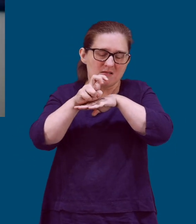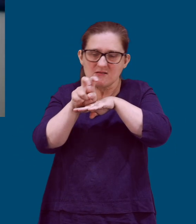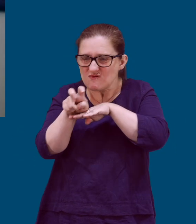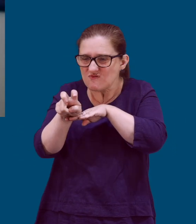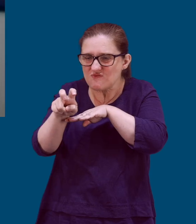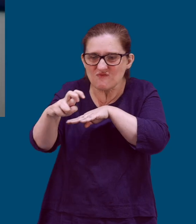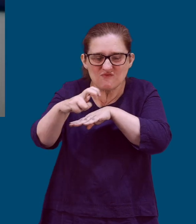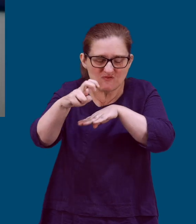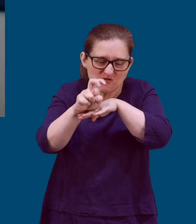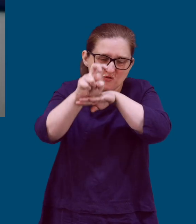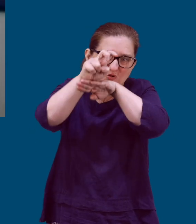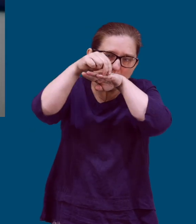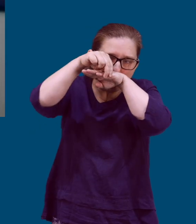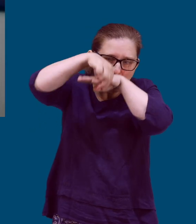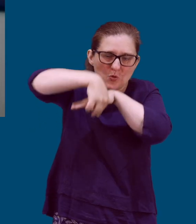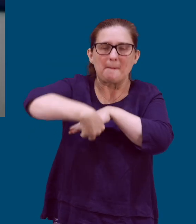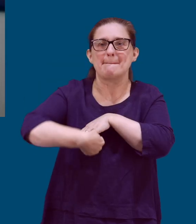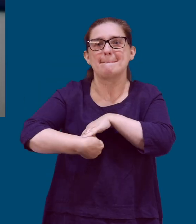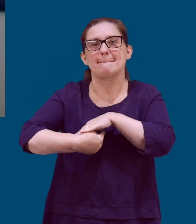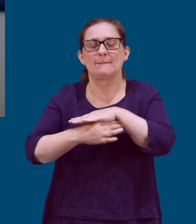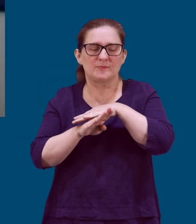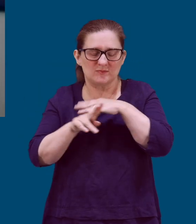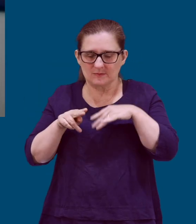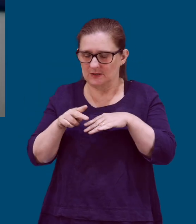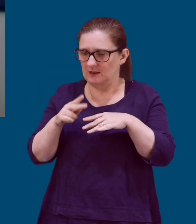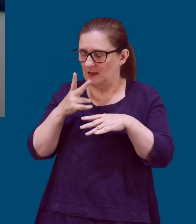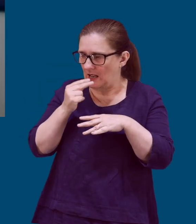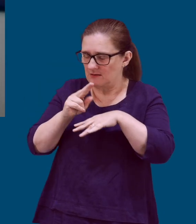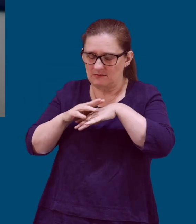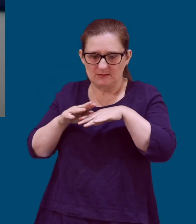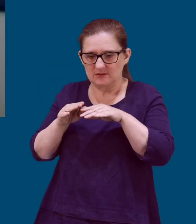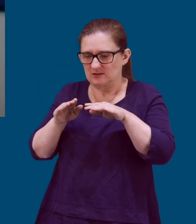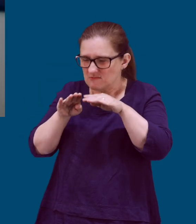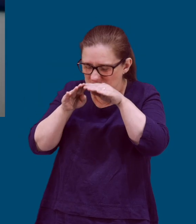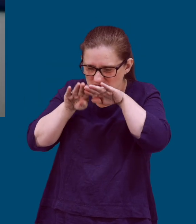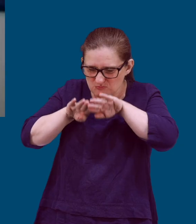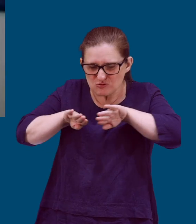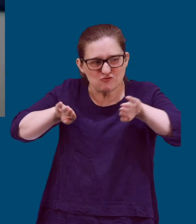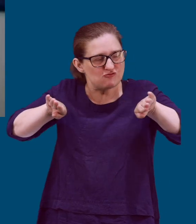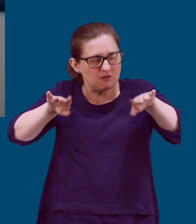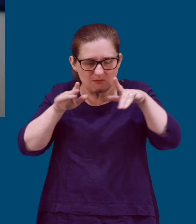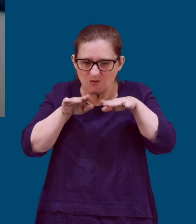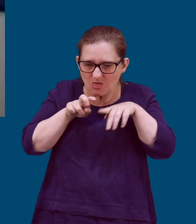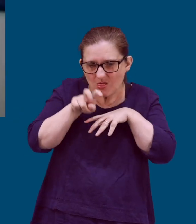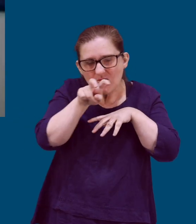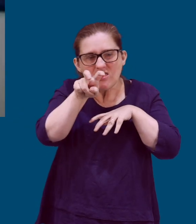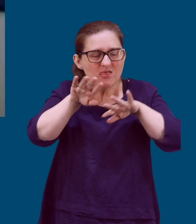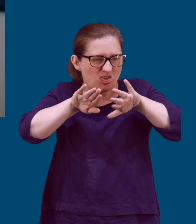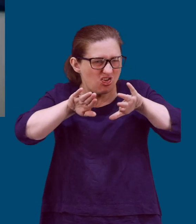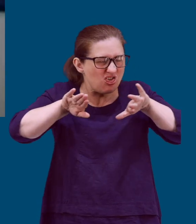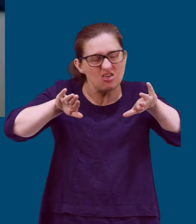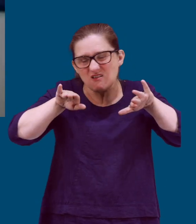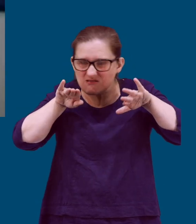slick lines at super speed, something to do with being able to push off two surfaces at once, the perfect width of